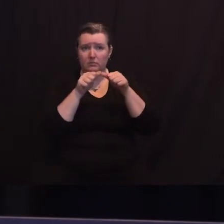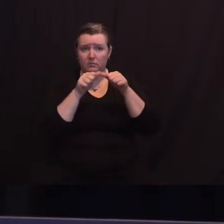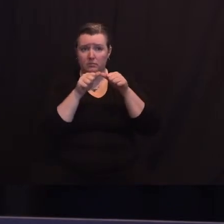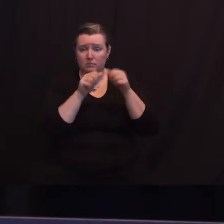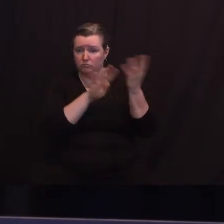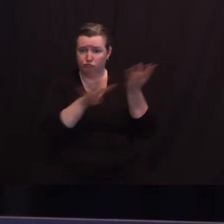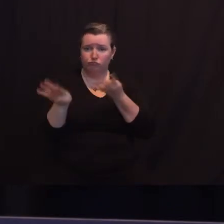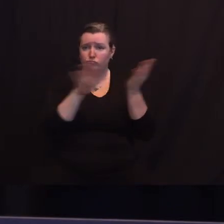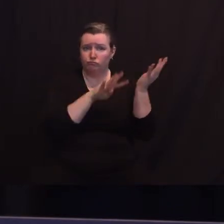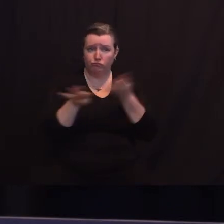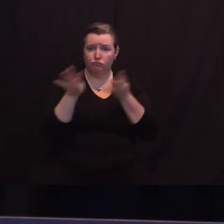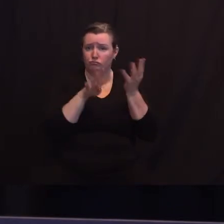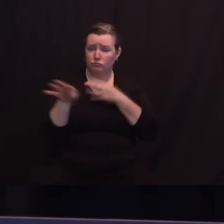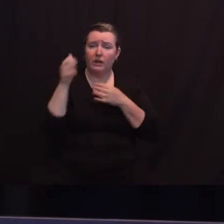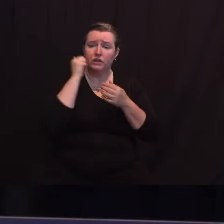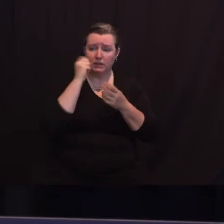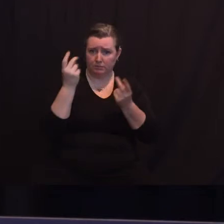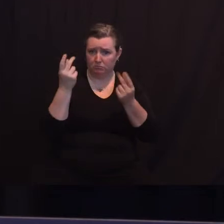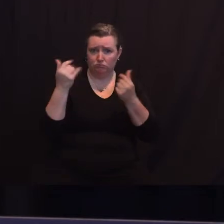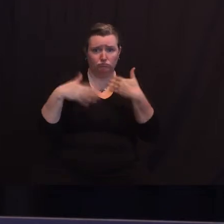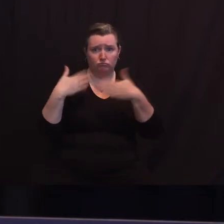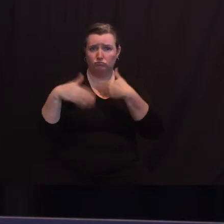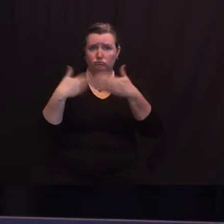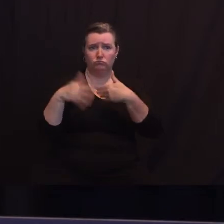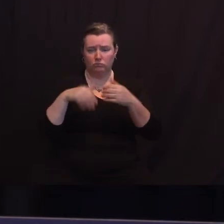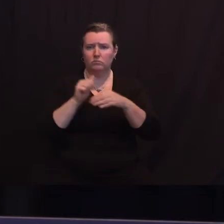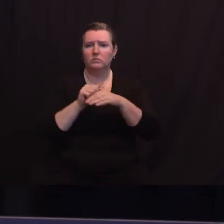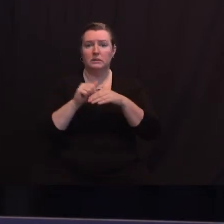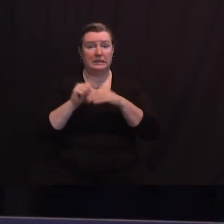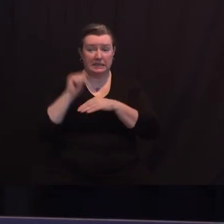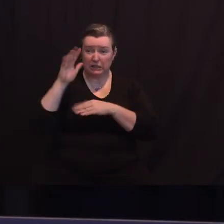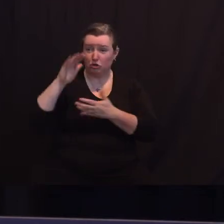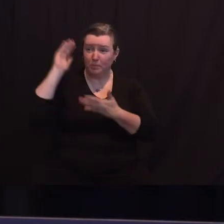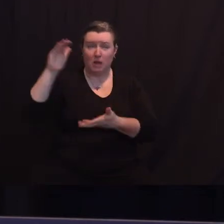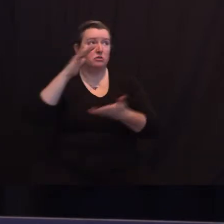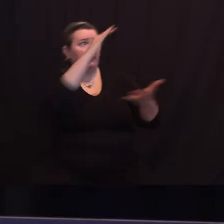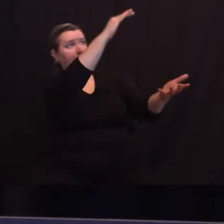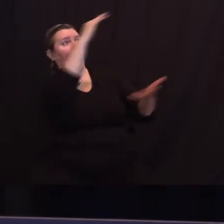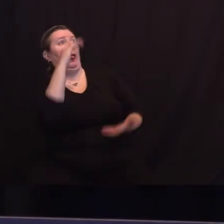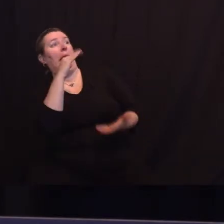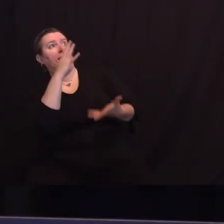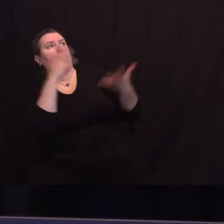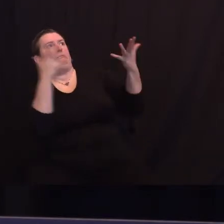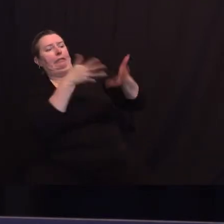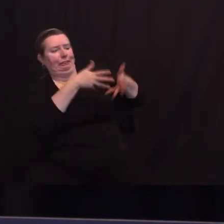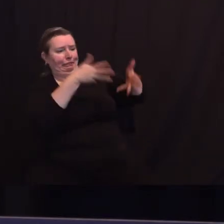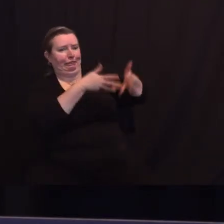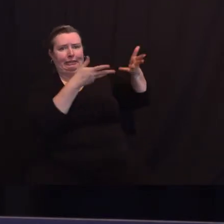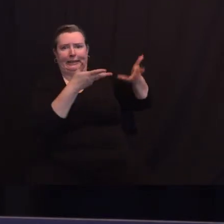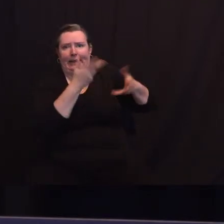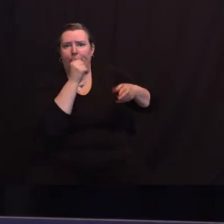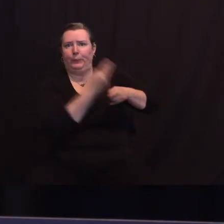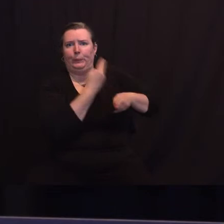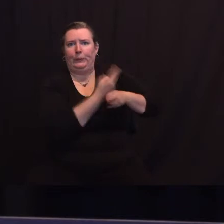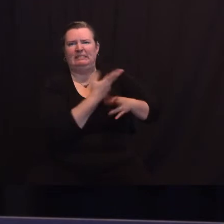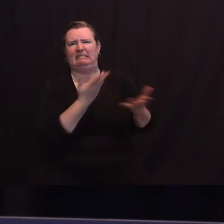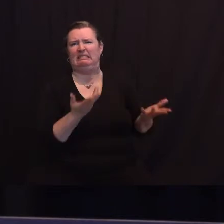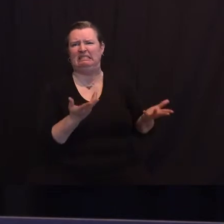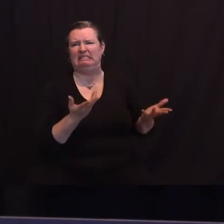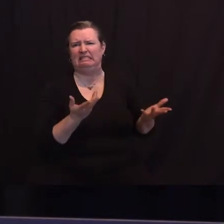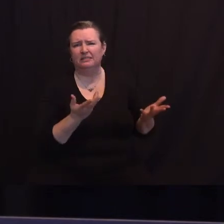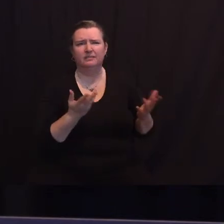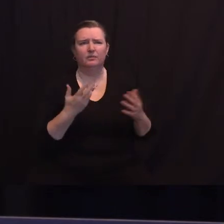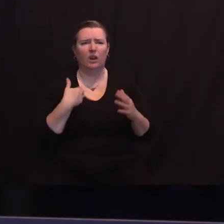them more than they can handle, because then the doses end up on the shelf. And we have a rule that you have to start dosing